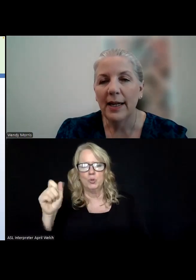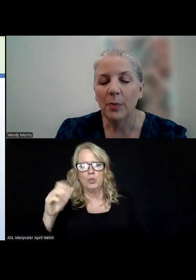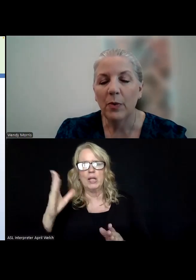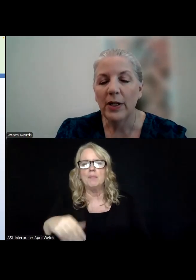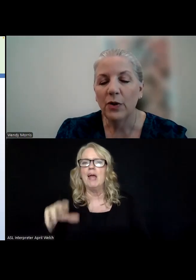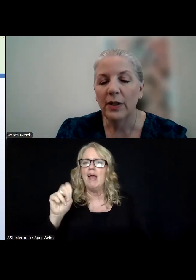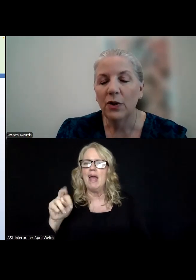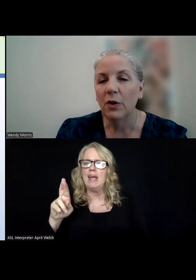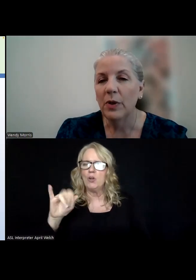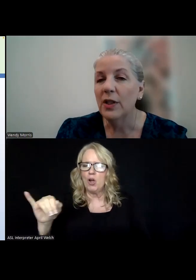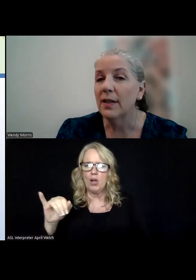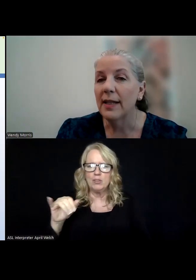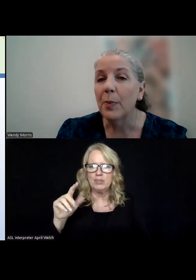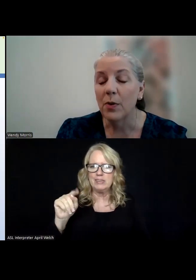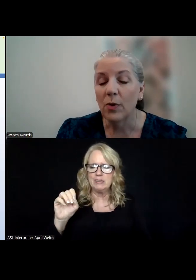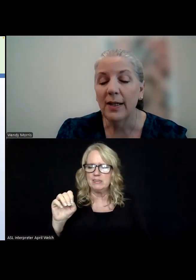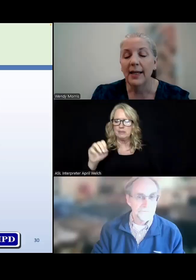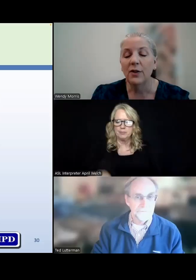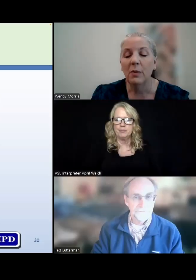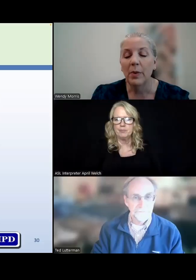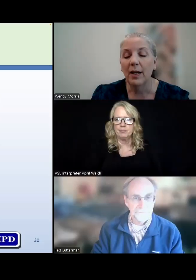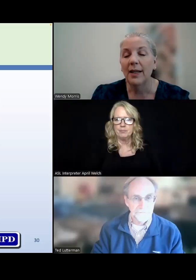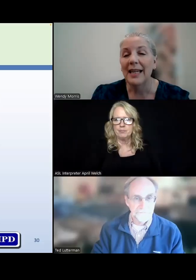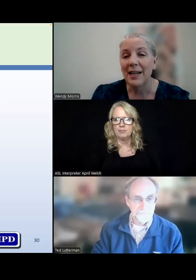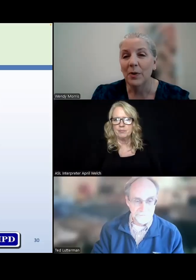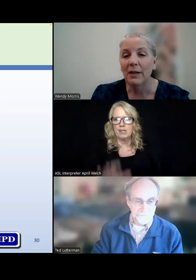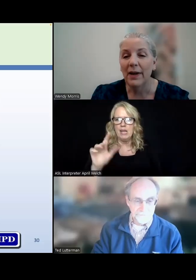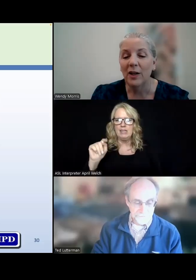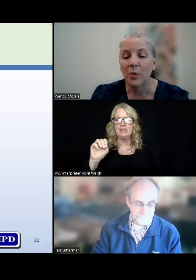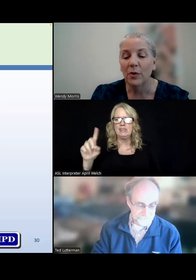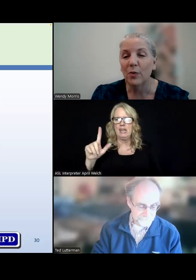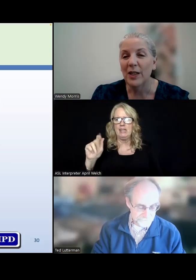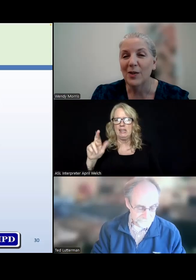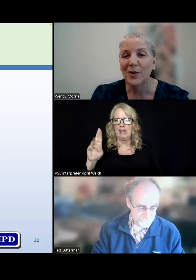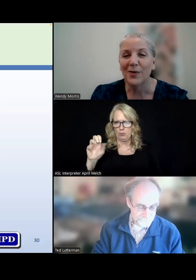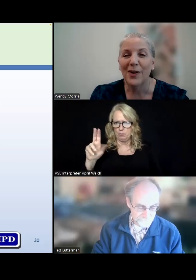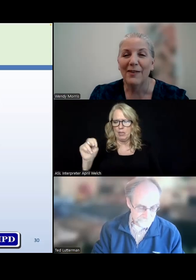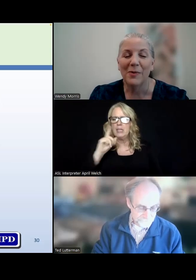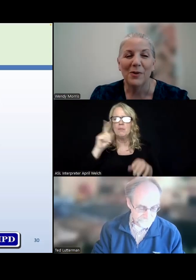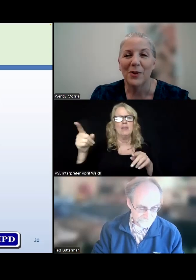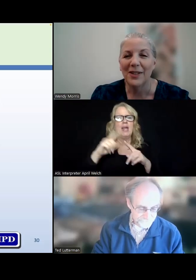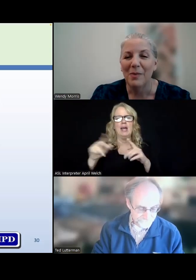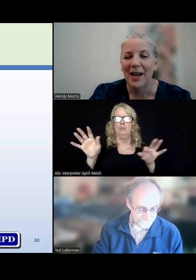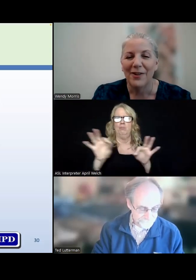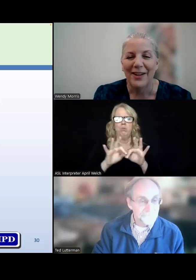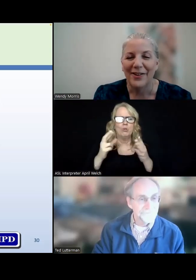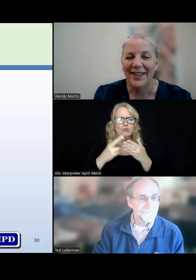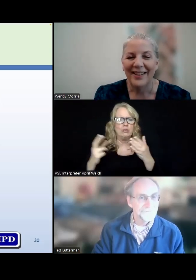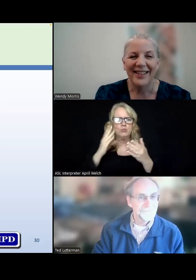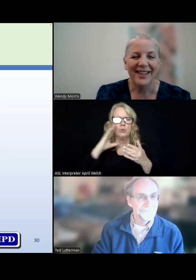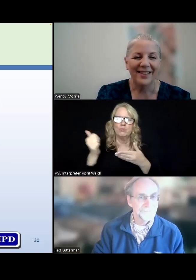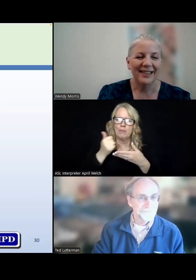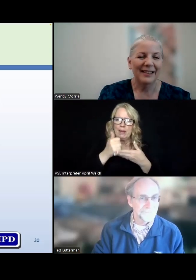NRI, the NASHBID Research Institute, which is a separate organization, but an equally valuable resource for everyone who works in behavioral